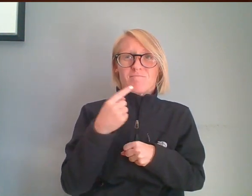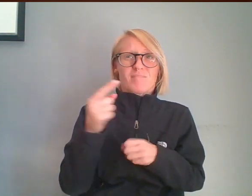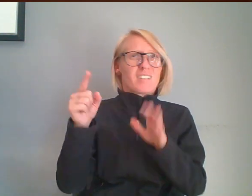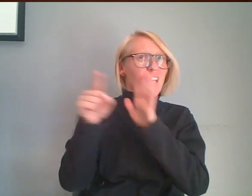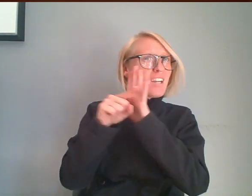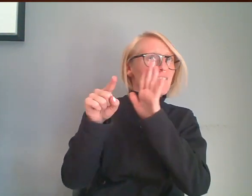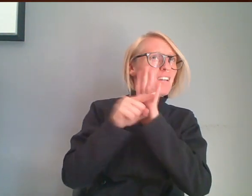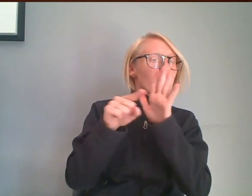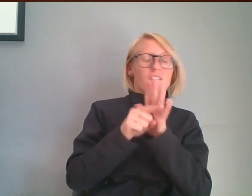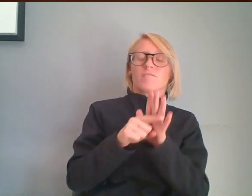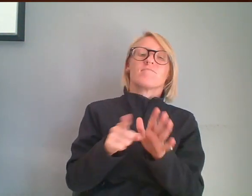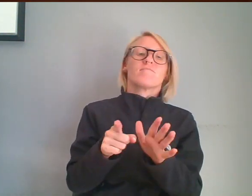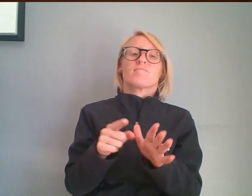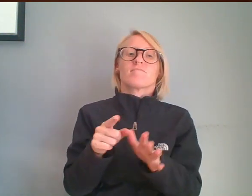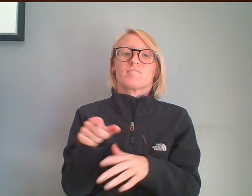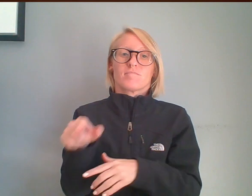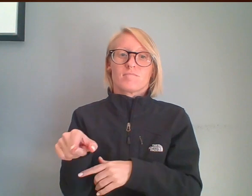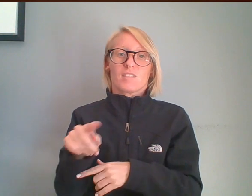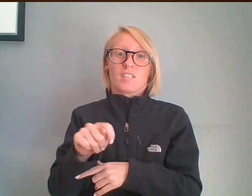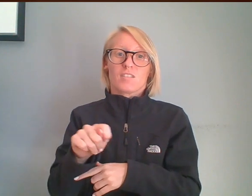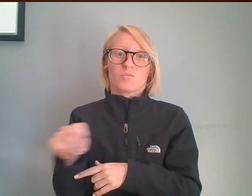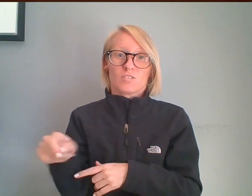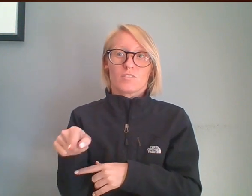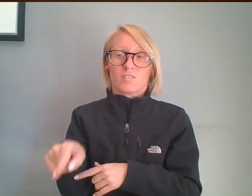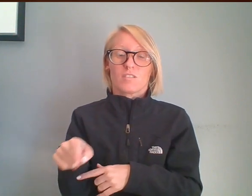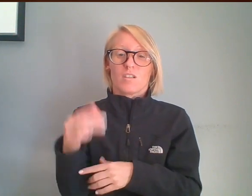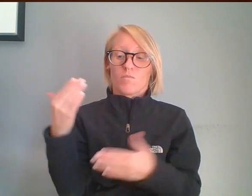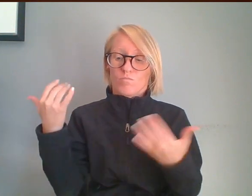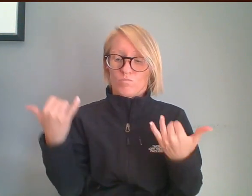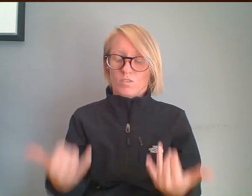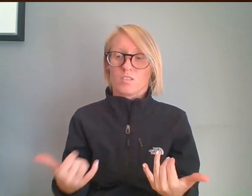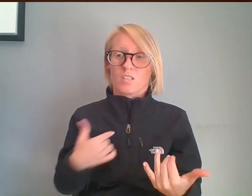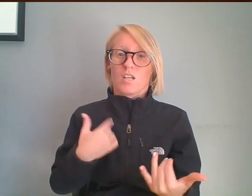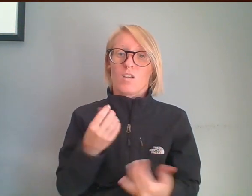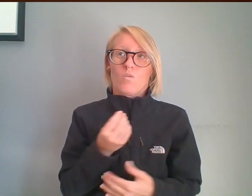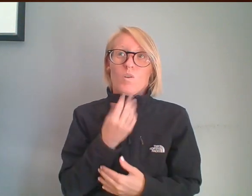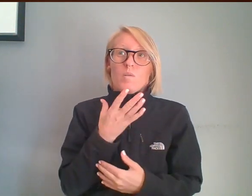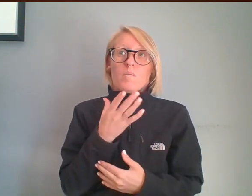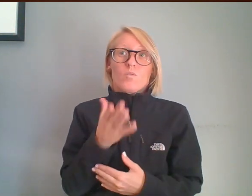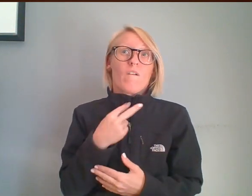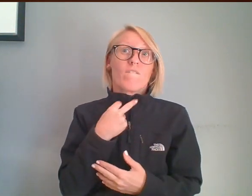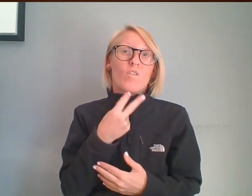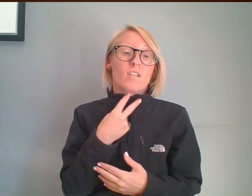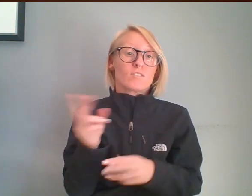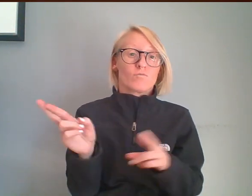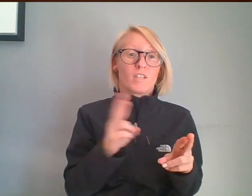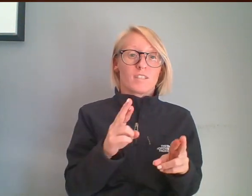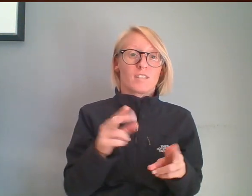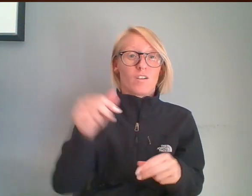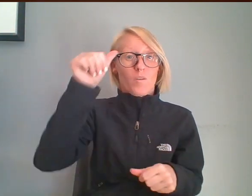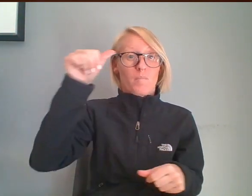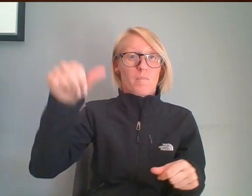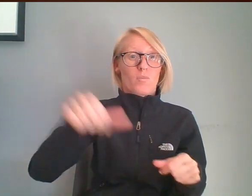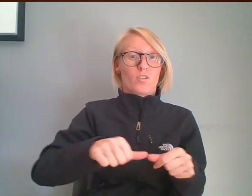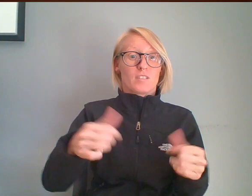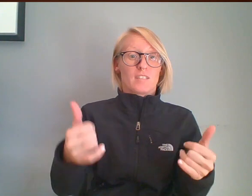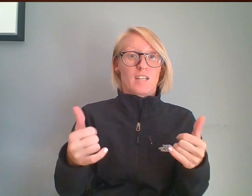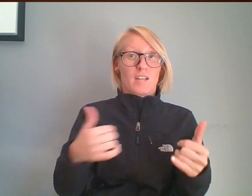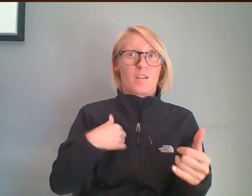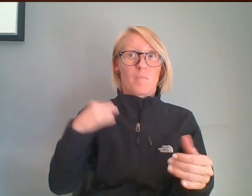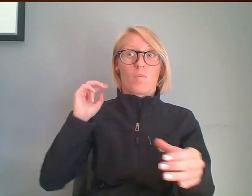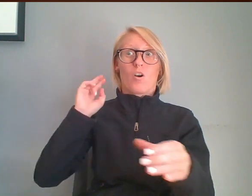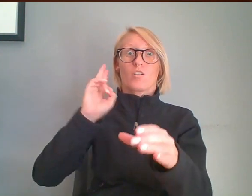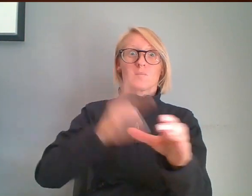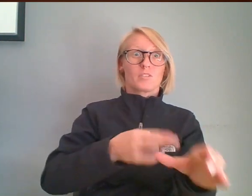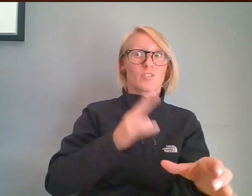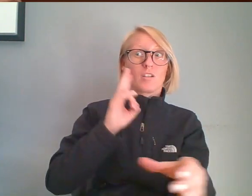saying a tongue twister can help you be both present-oriented and warm up your voice. Remember I said today we're gonna have a lot of participation?